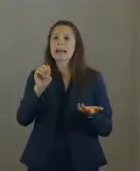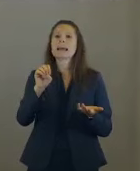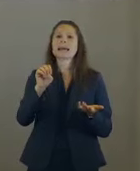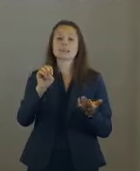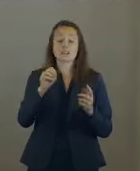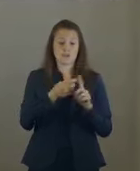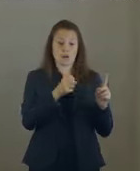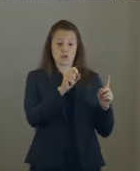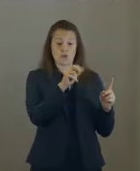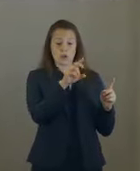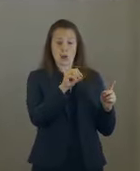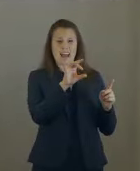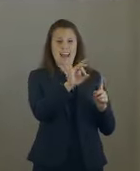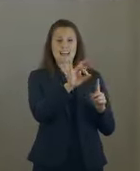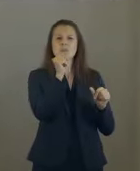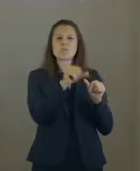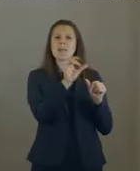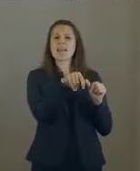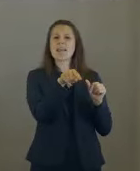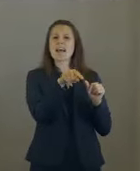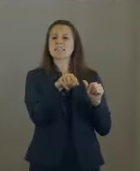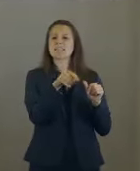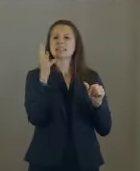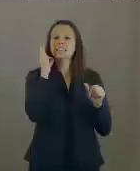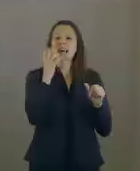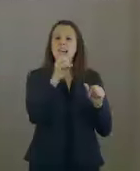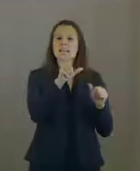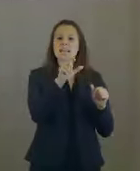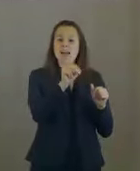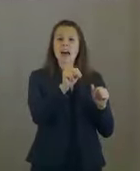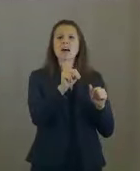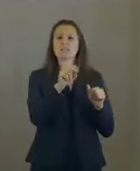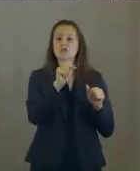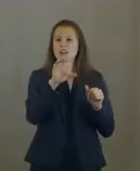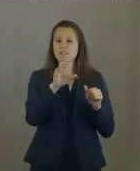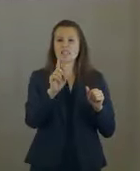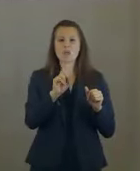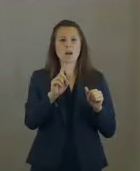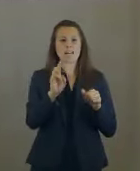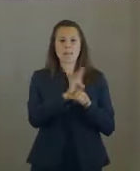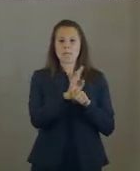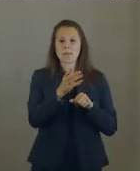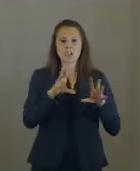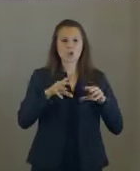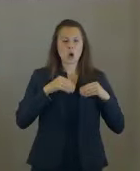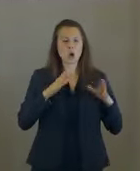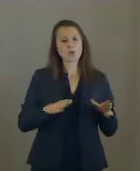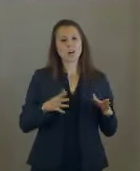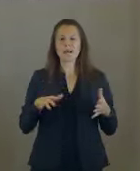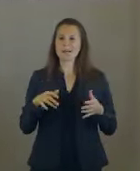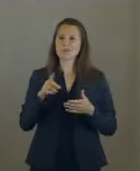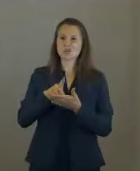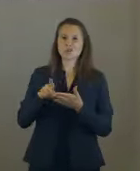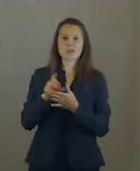by Studio 8 Hair Lab, if you remember, is the hair salon in Traverse City where the business owner made sort of